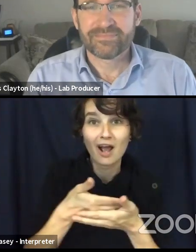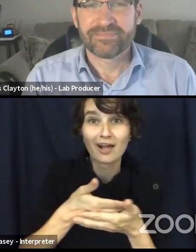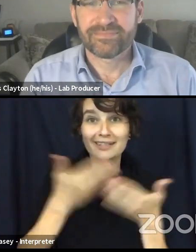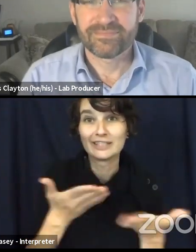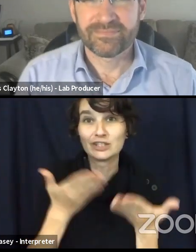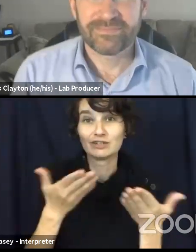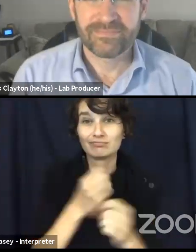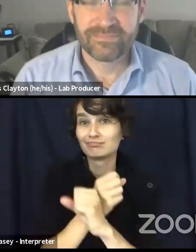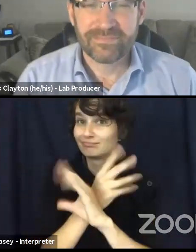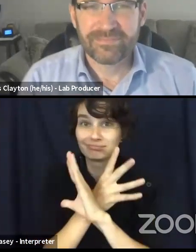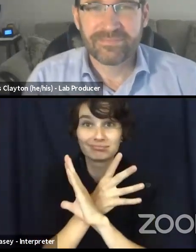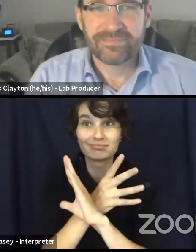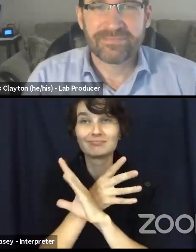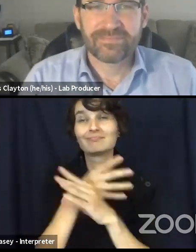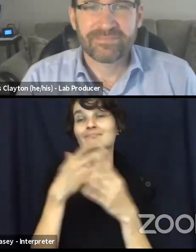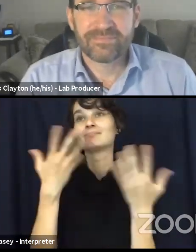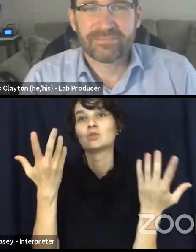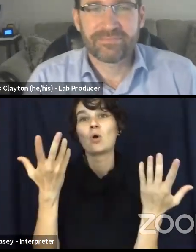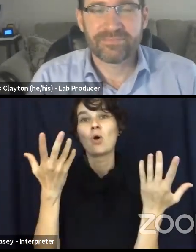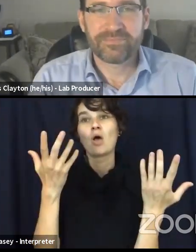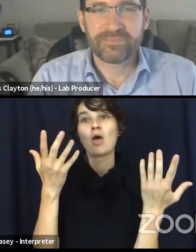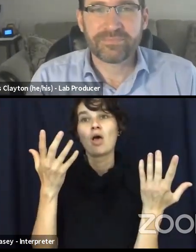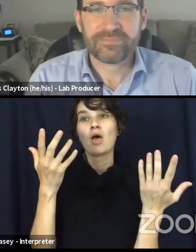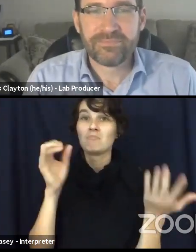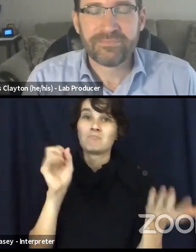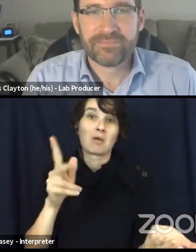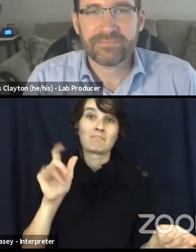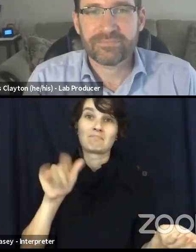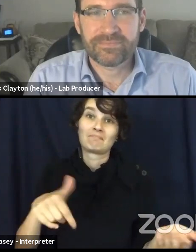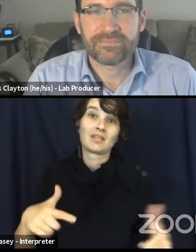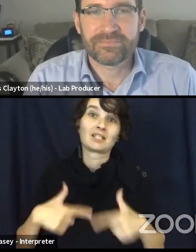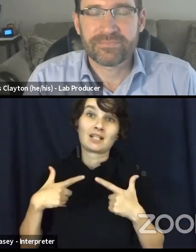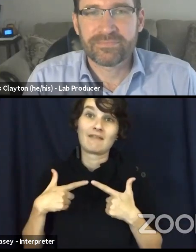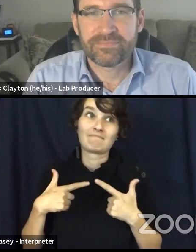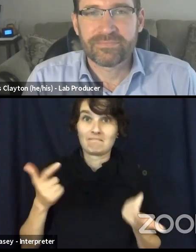we can just remove that distance and say, okay, this is life, this is theater,